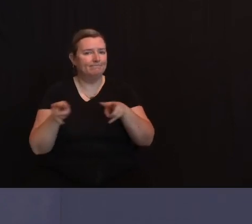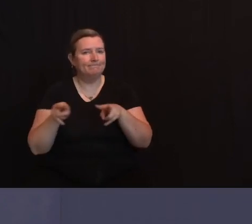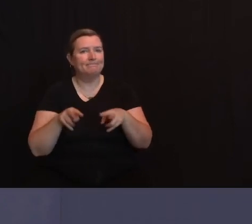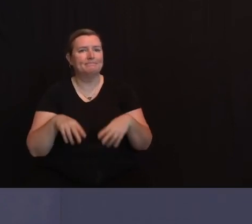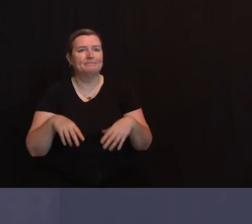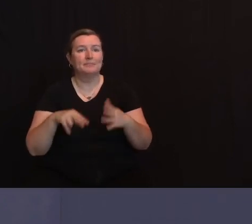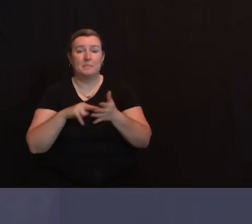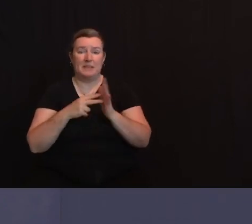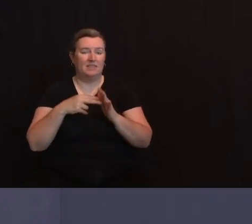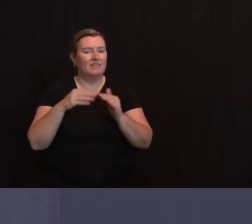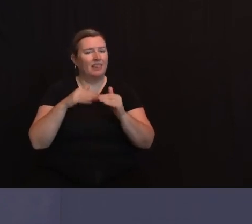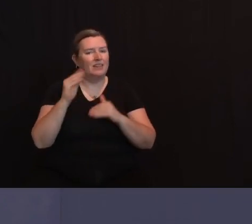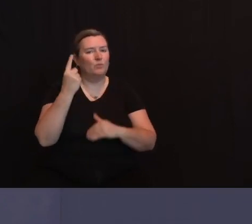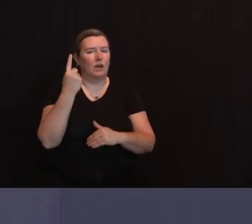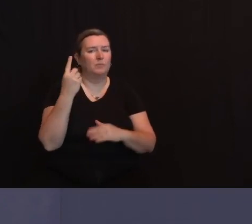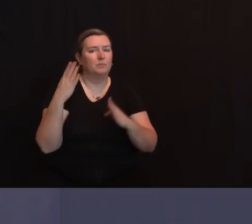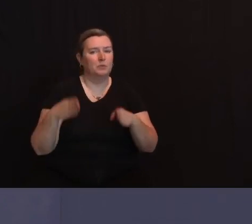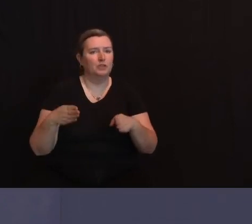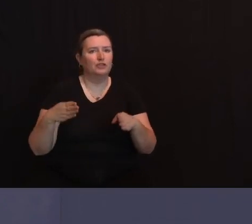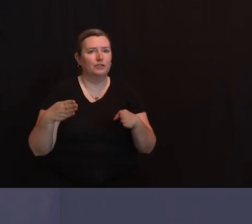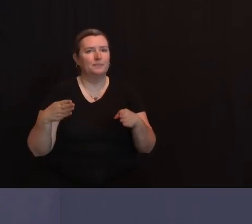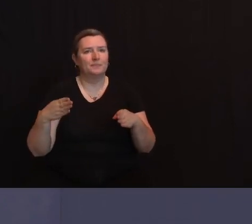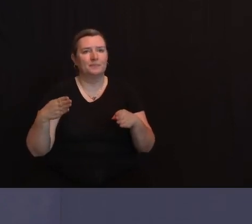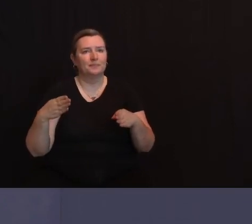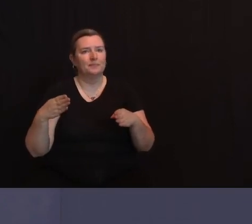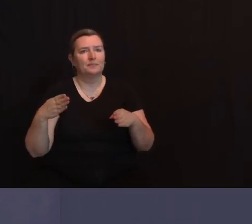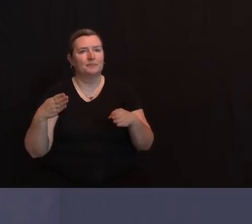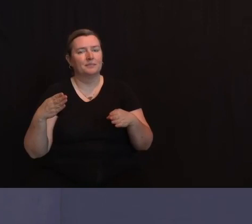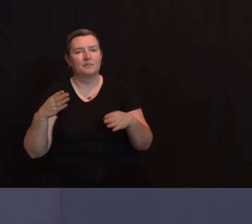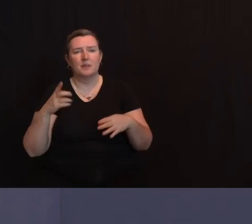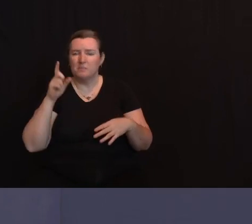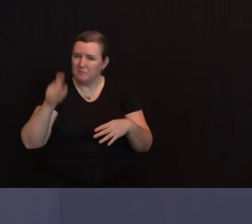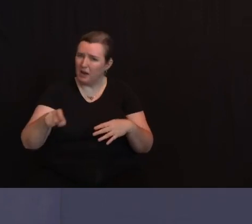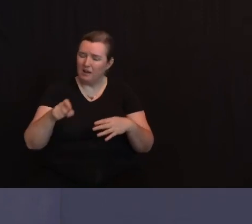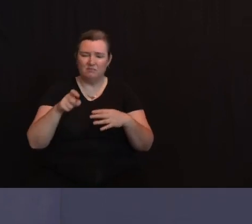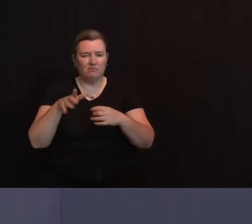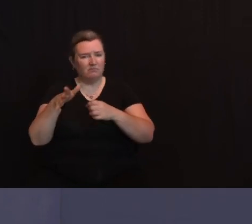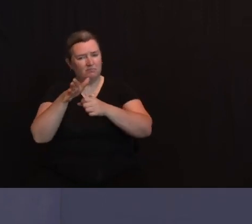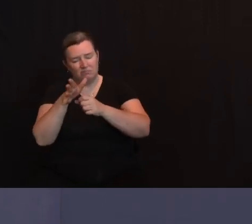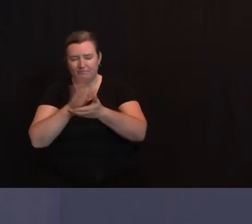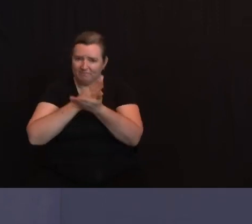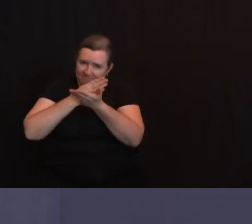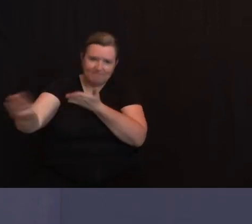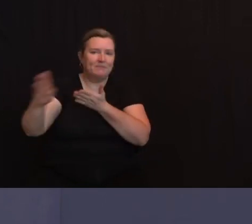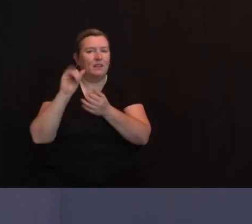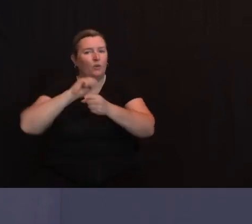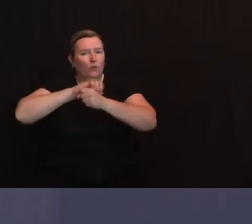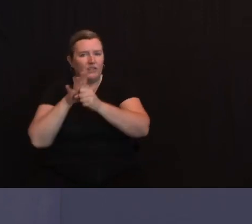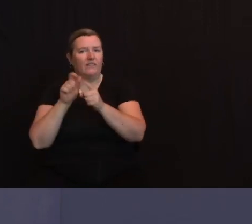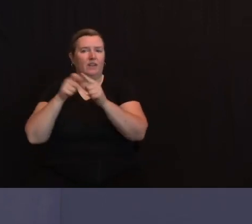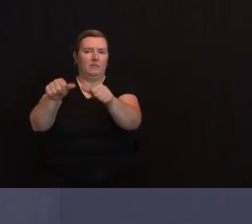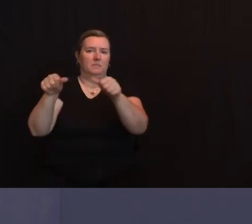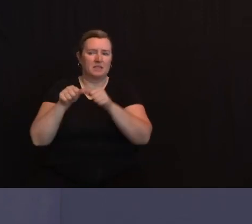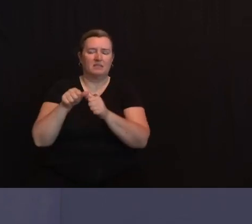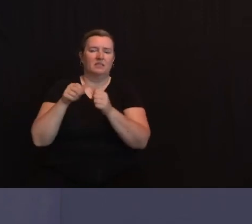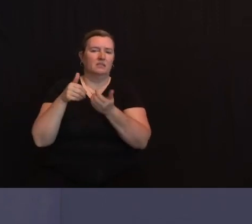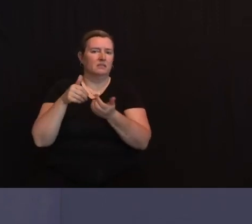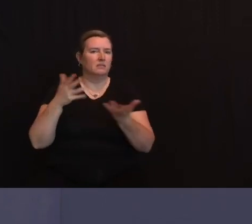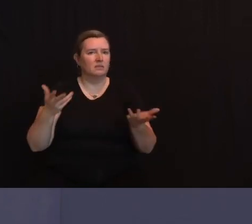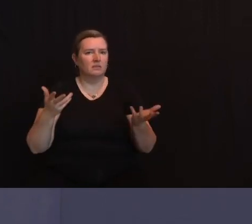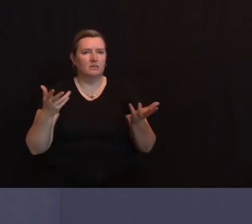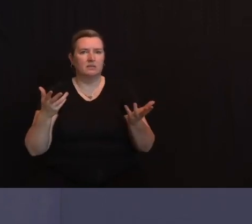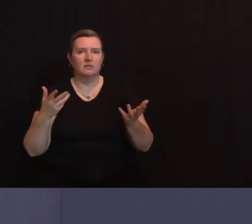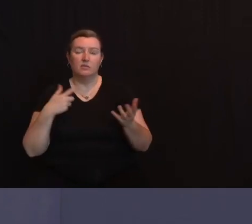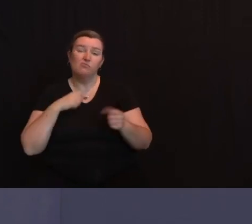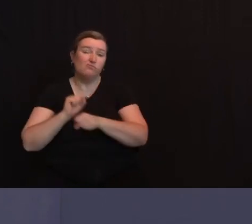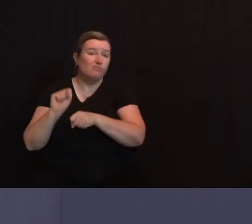in our communities out of our long-term care facilities. We've been working with the industry on reopening